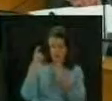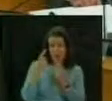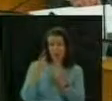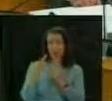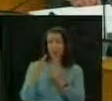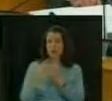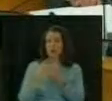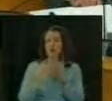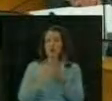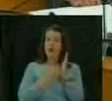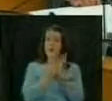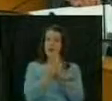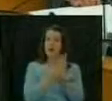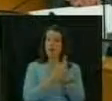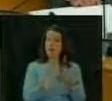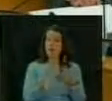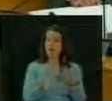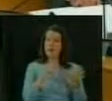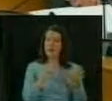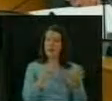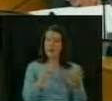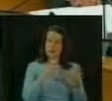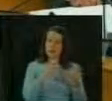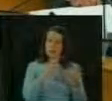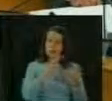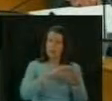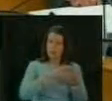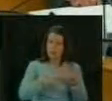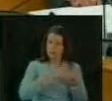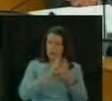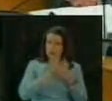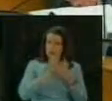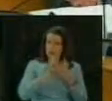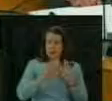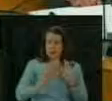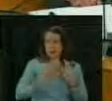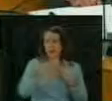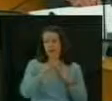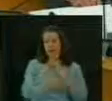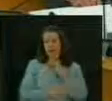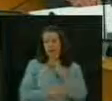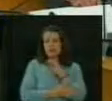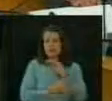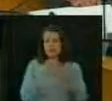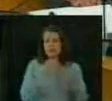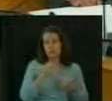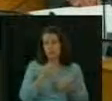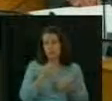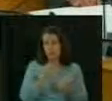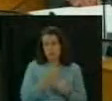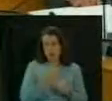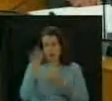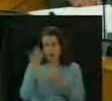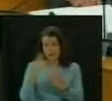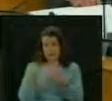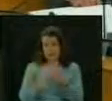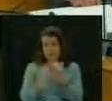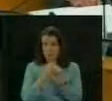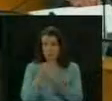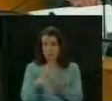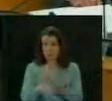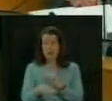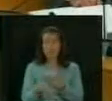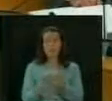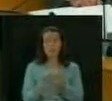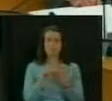director has done, a review of this across the nation and come up with a recommendation, and that they would start with that. The same comment would be